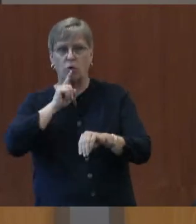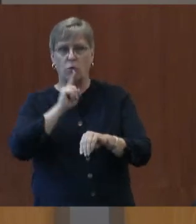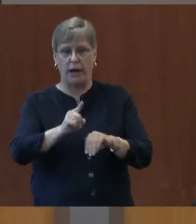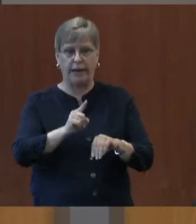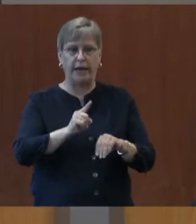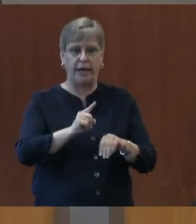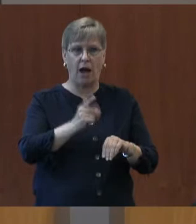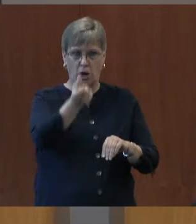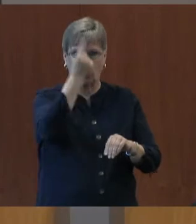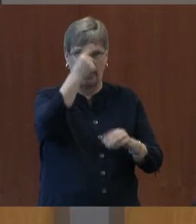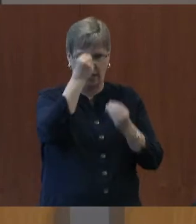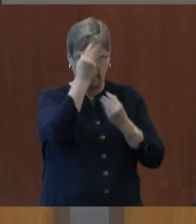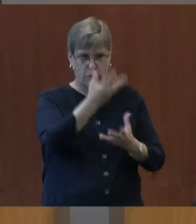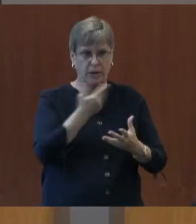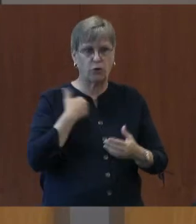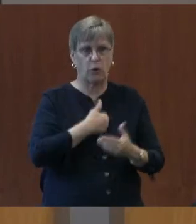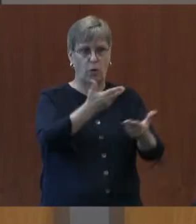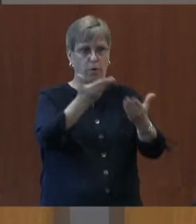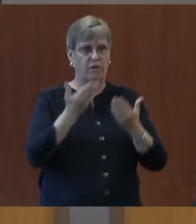that was given.